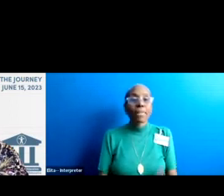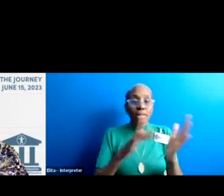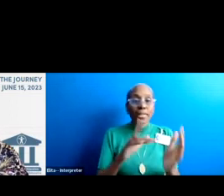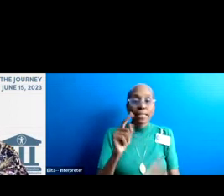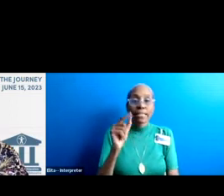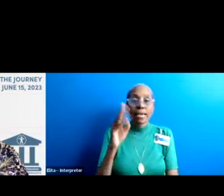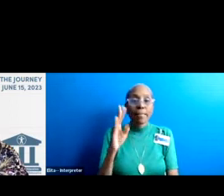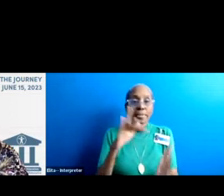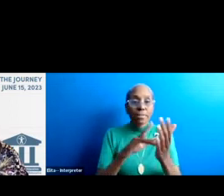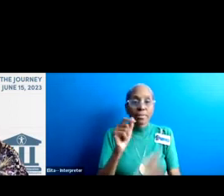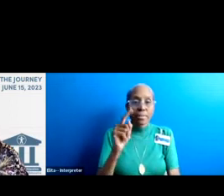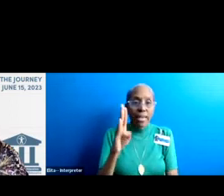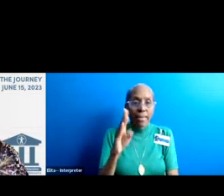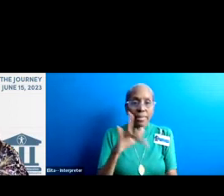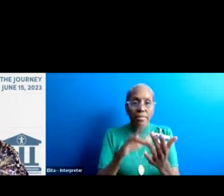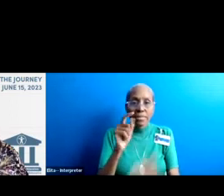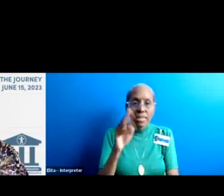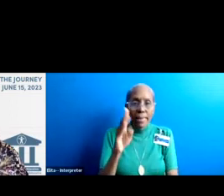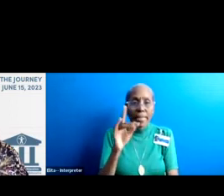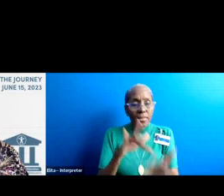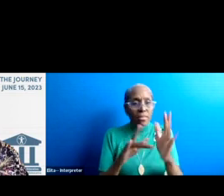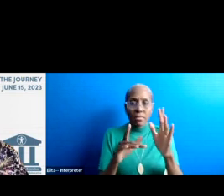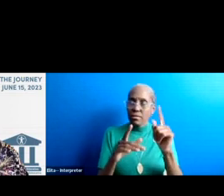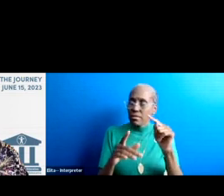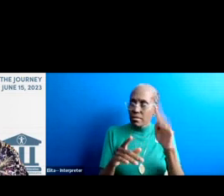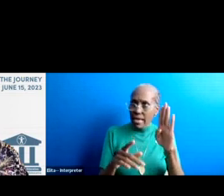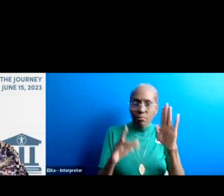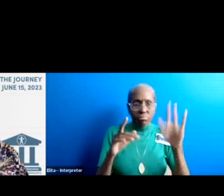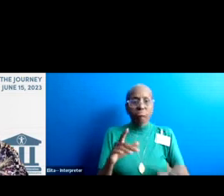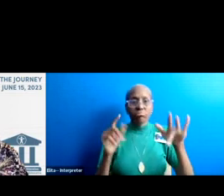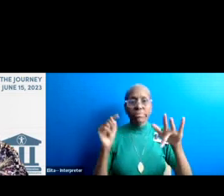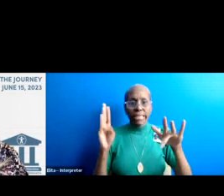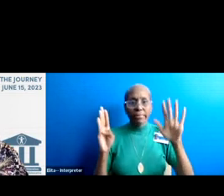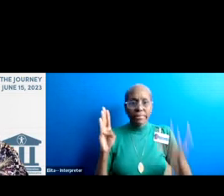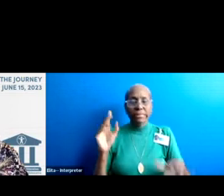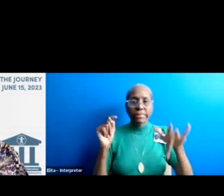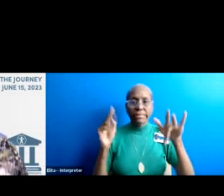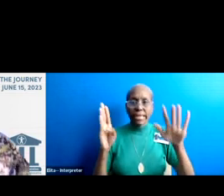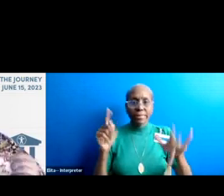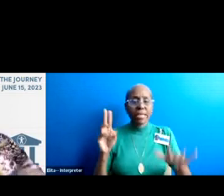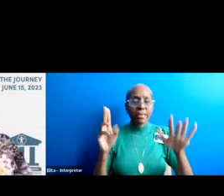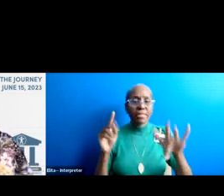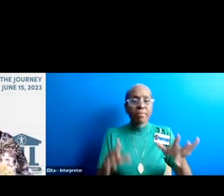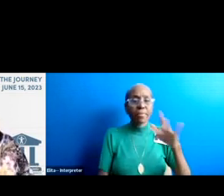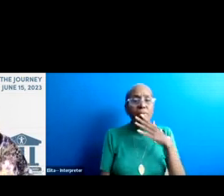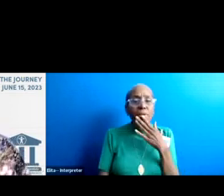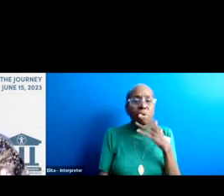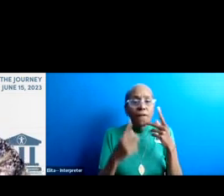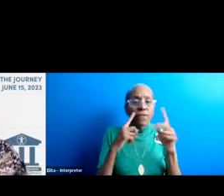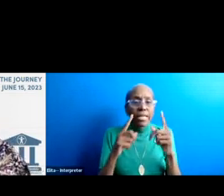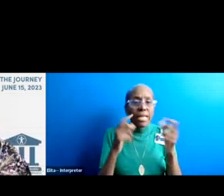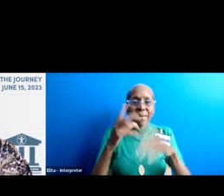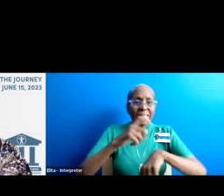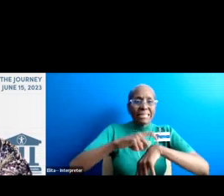tab, tab, tab, tab, tab, tab, tab. Okay, finally. I don't know how